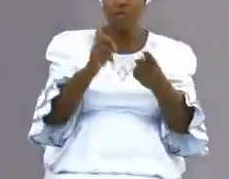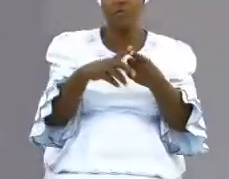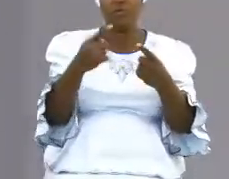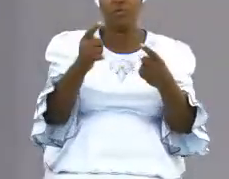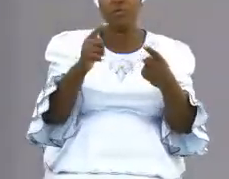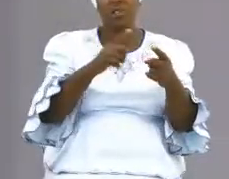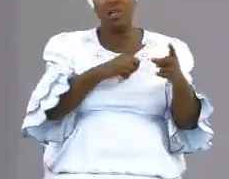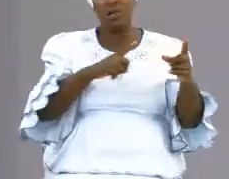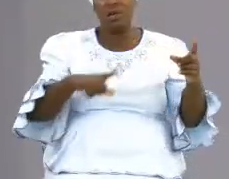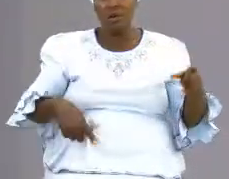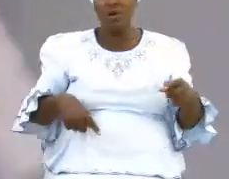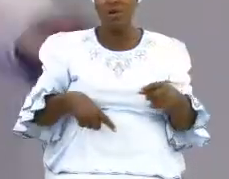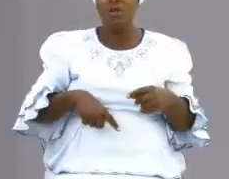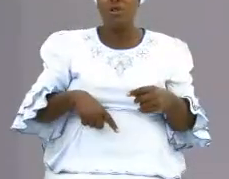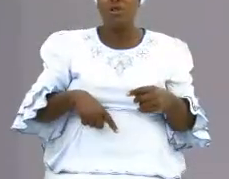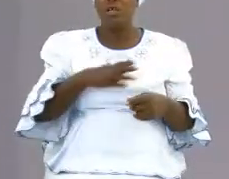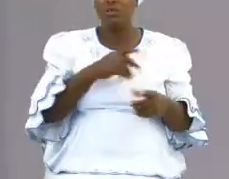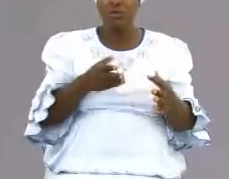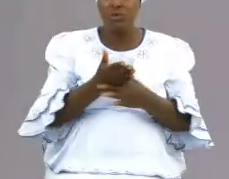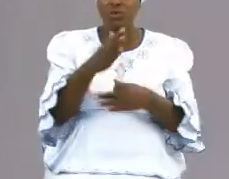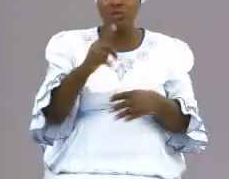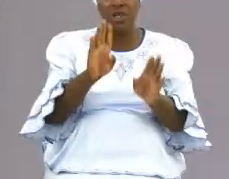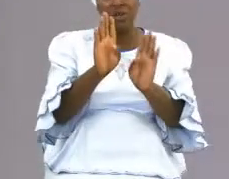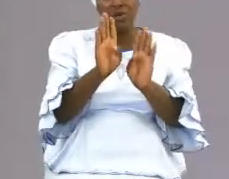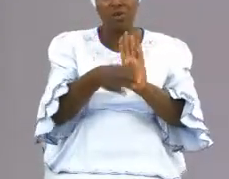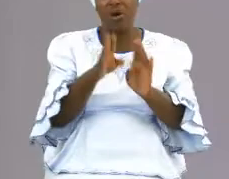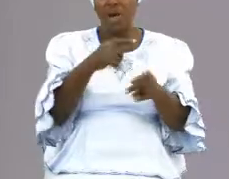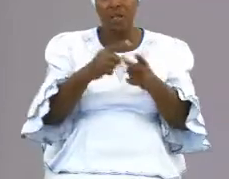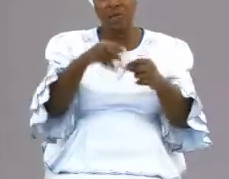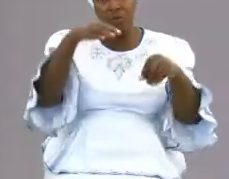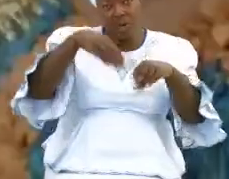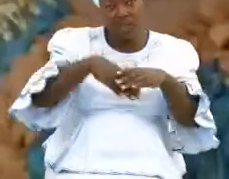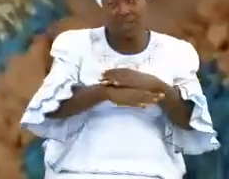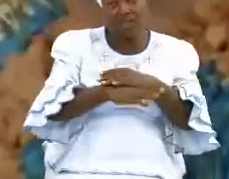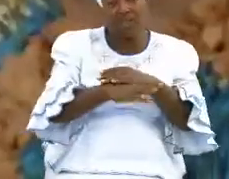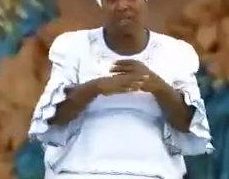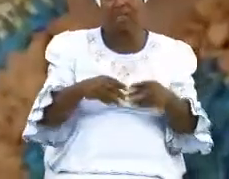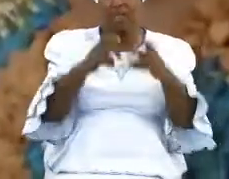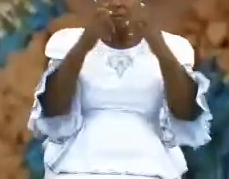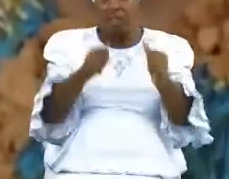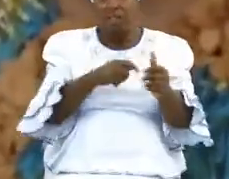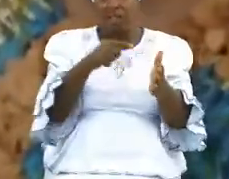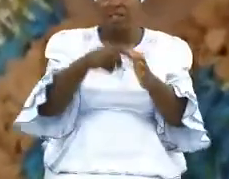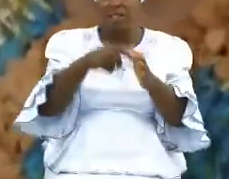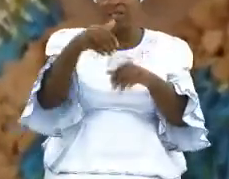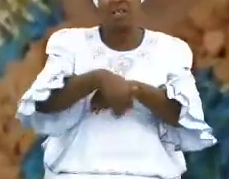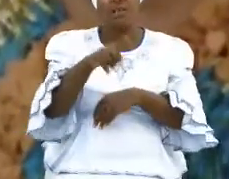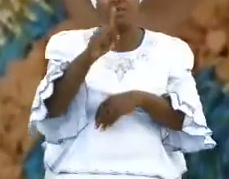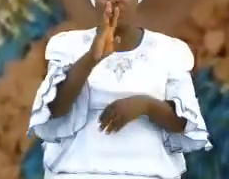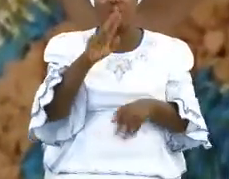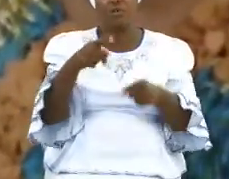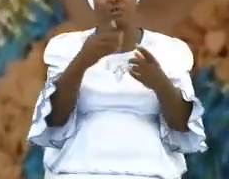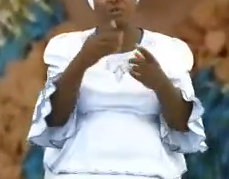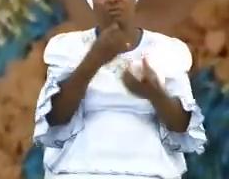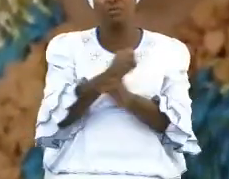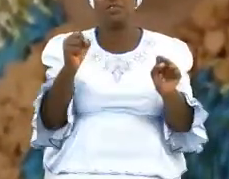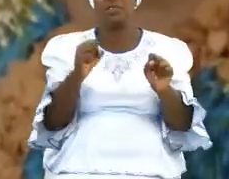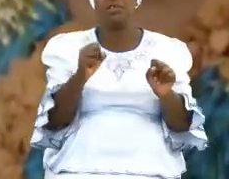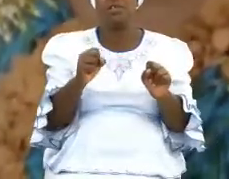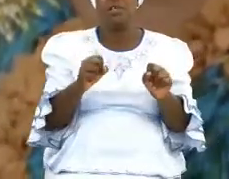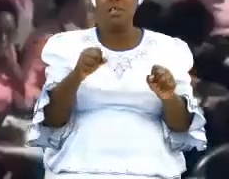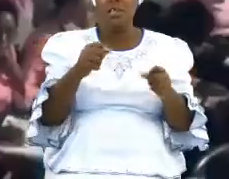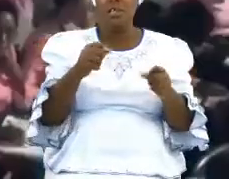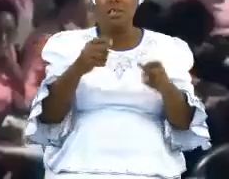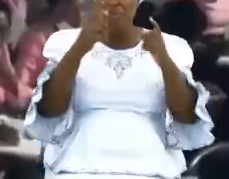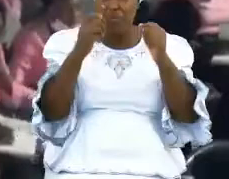you enter. Immediately tonight, you are going to be saved. Immediately tonight, you